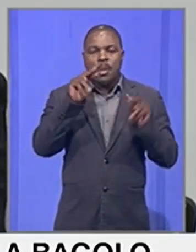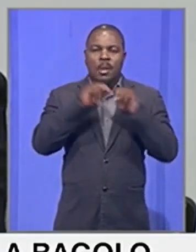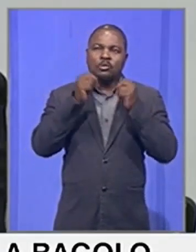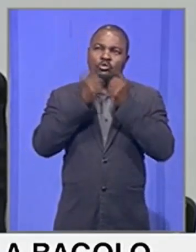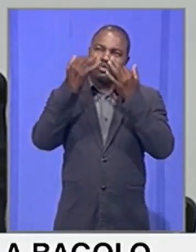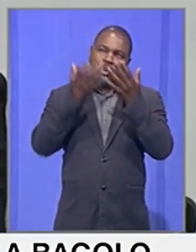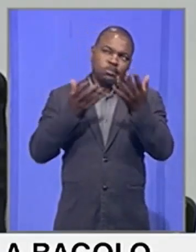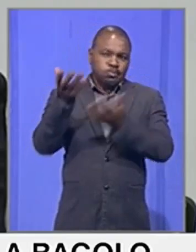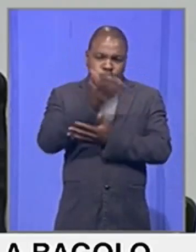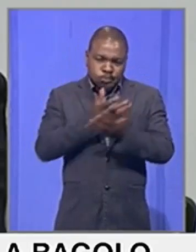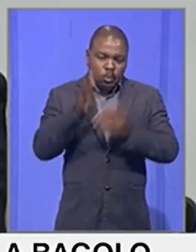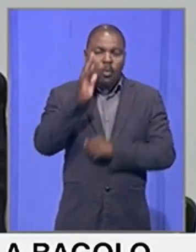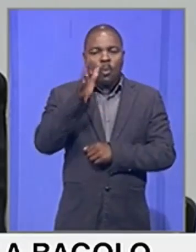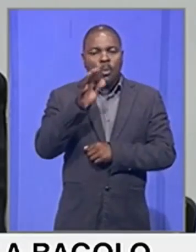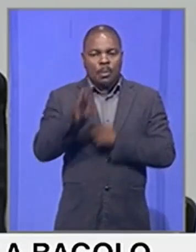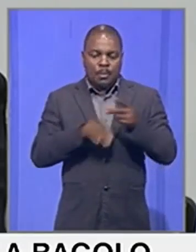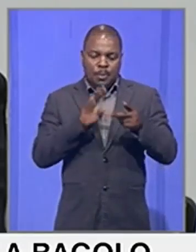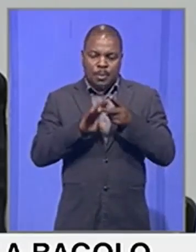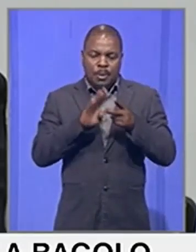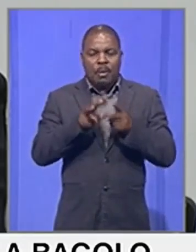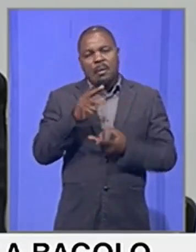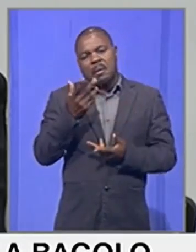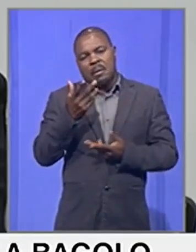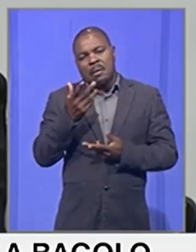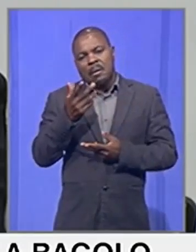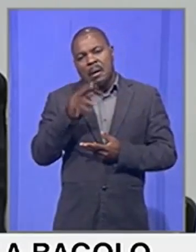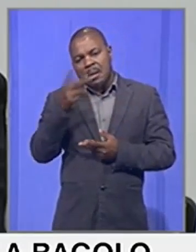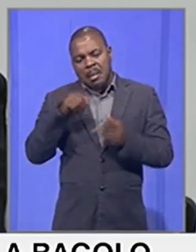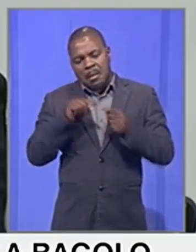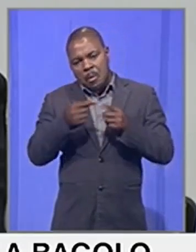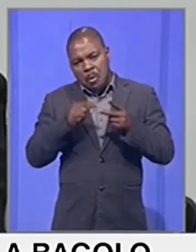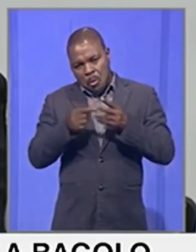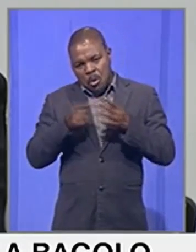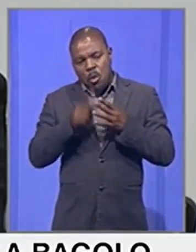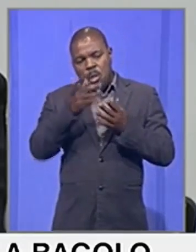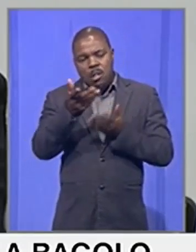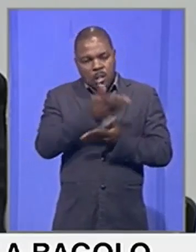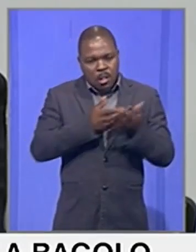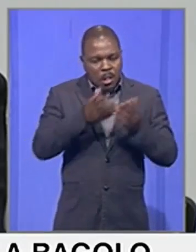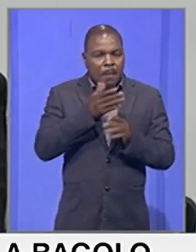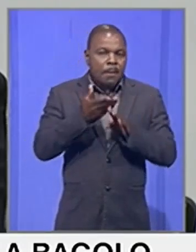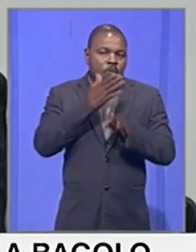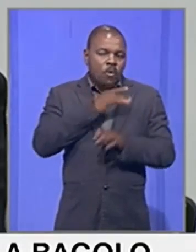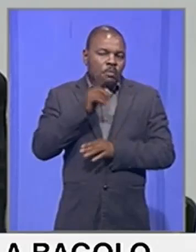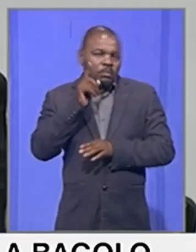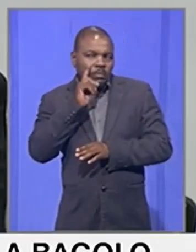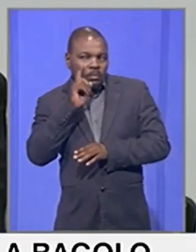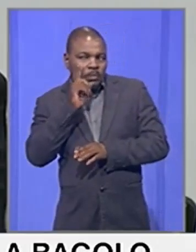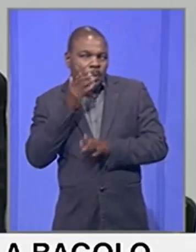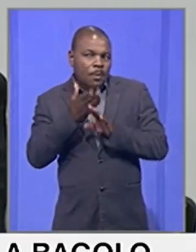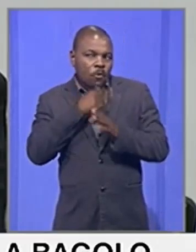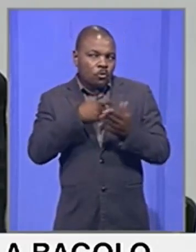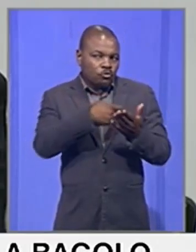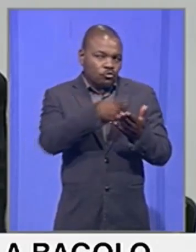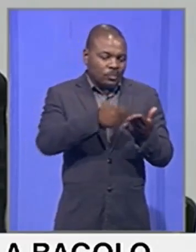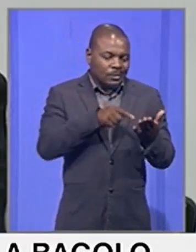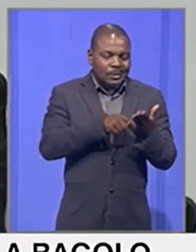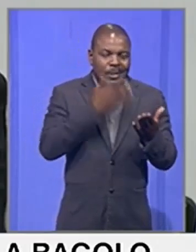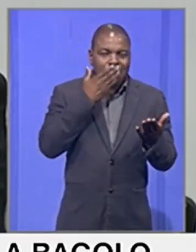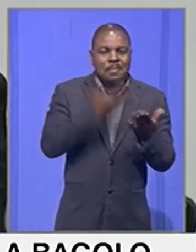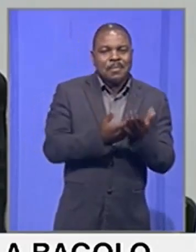Makwenya a re presidente o sekaseka ntlha eno. Those recommendations have been presented to the president. The president has not